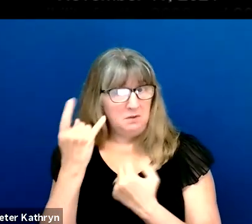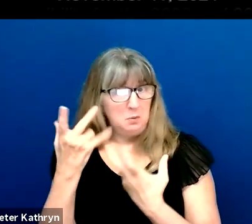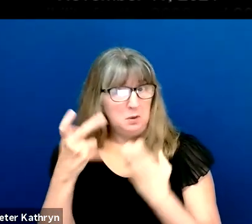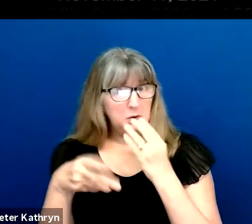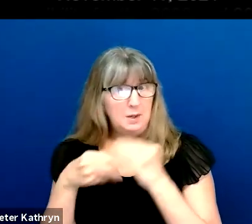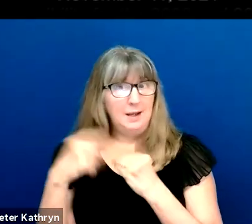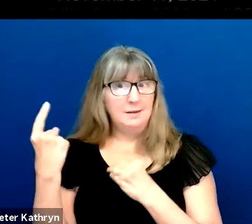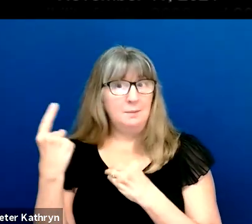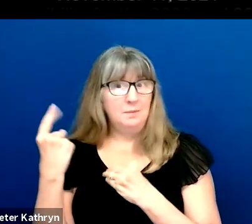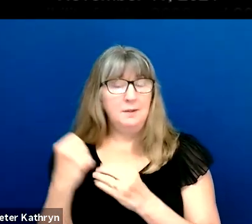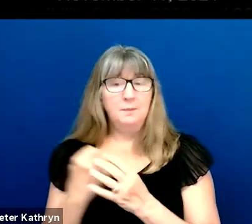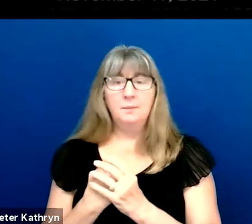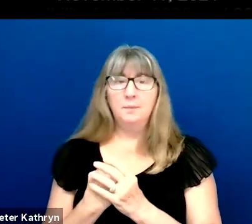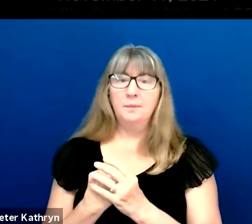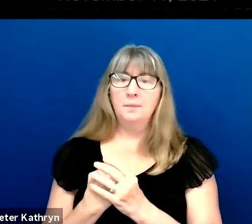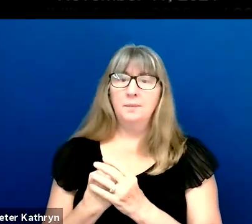to the presentation.